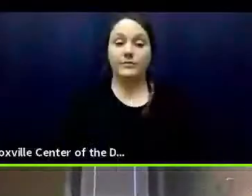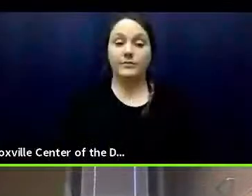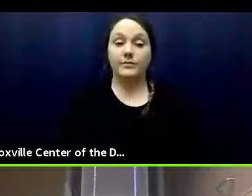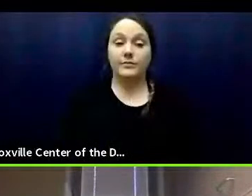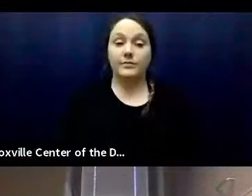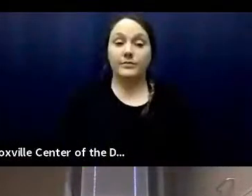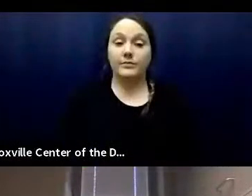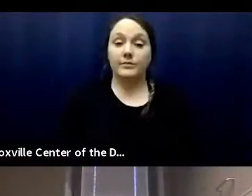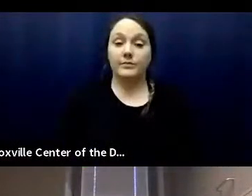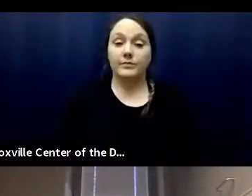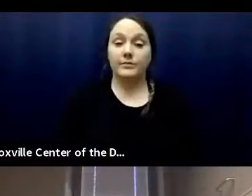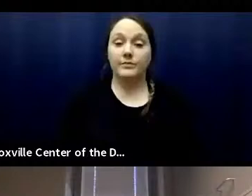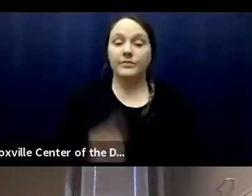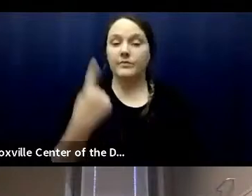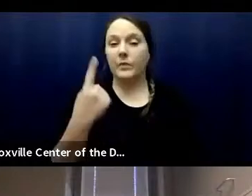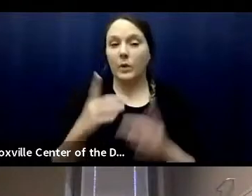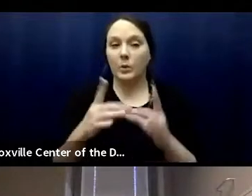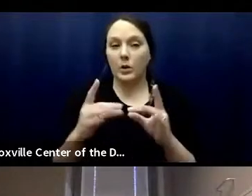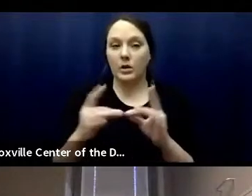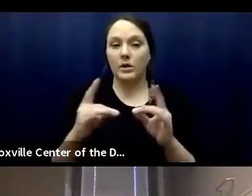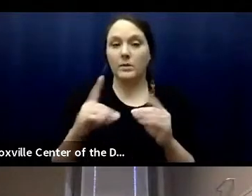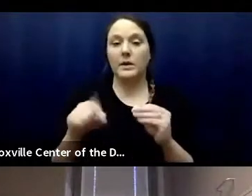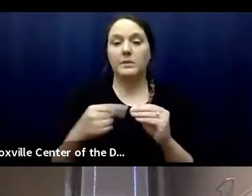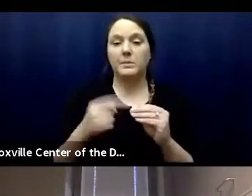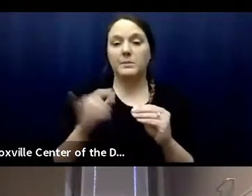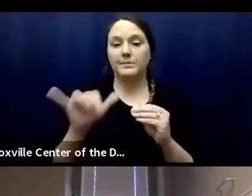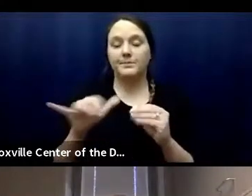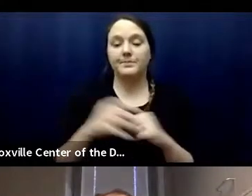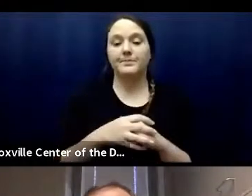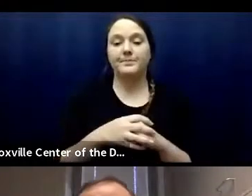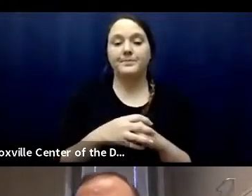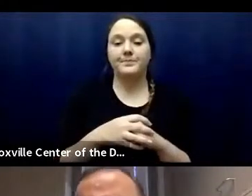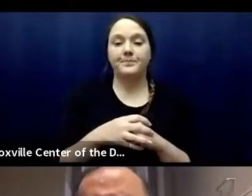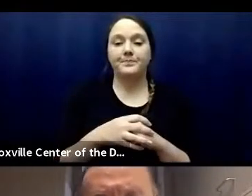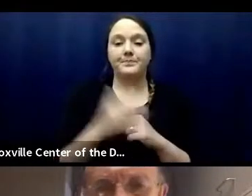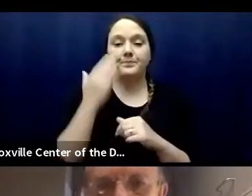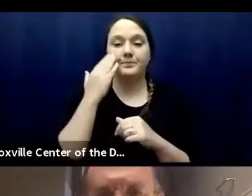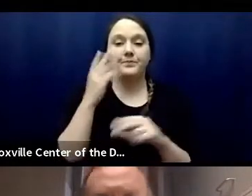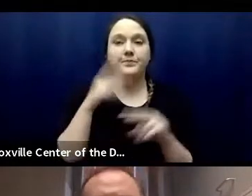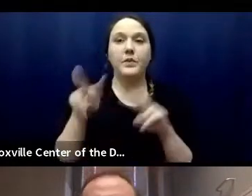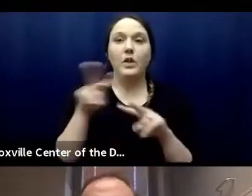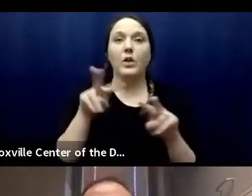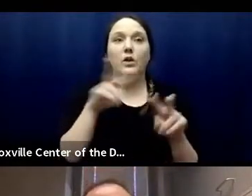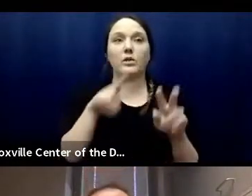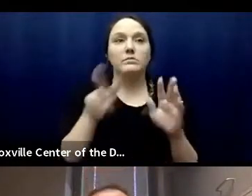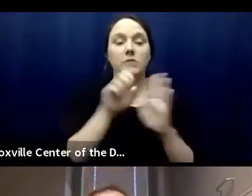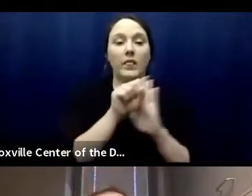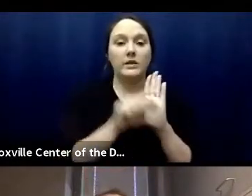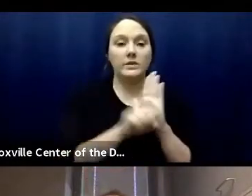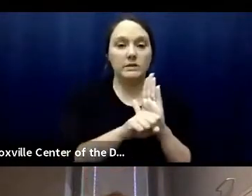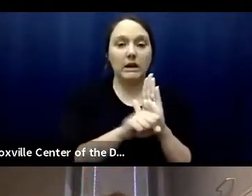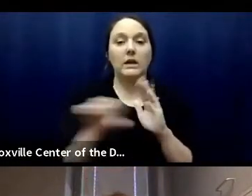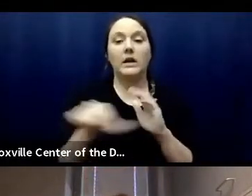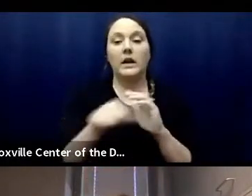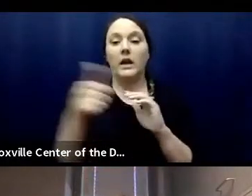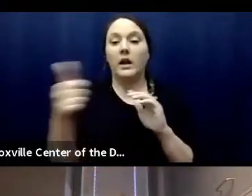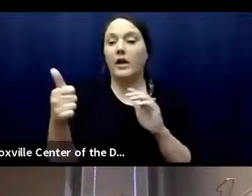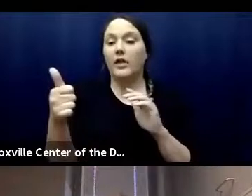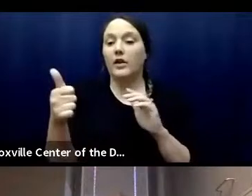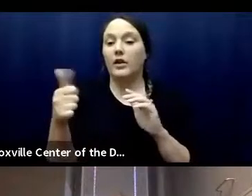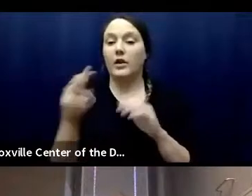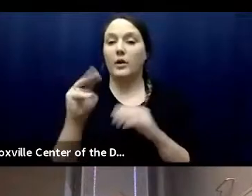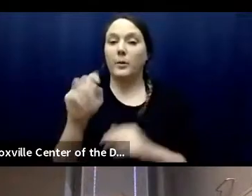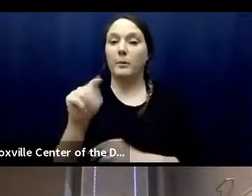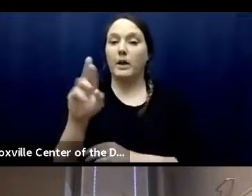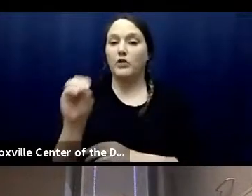Bob, just one comment on that. When we look around the state and look at other